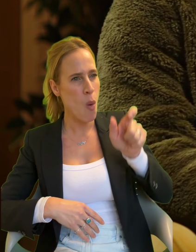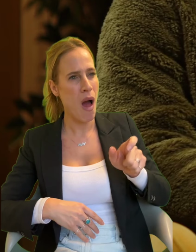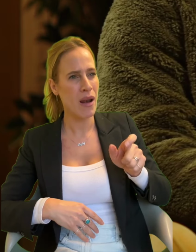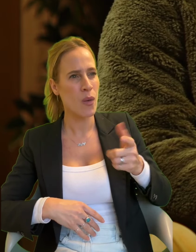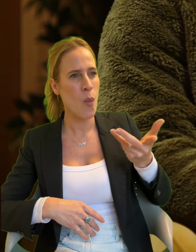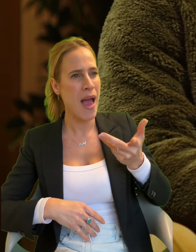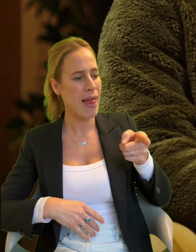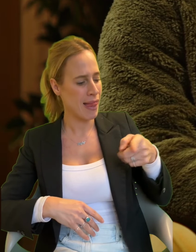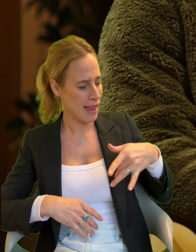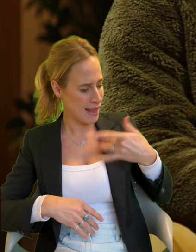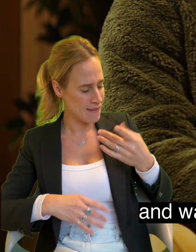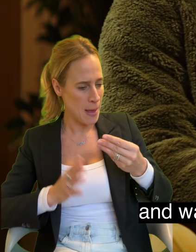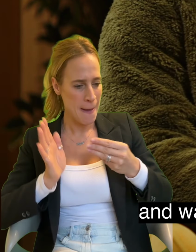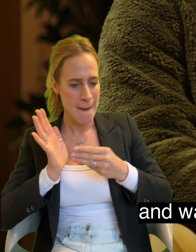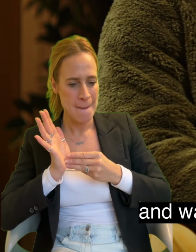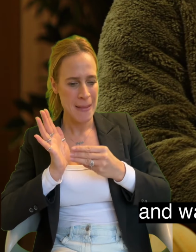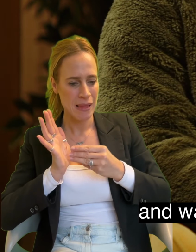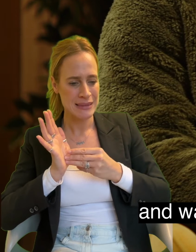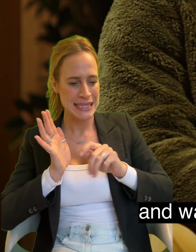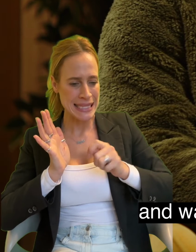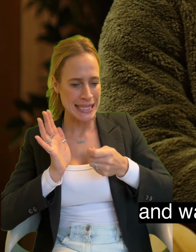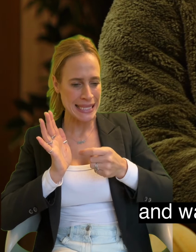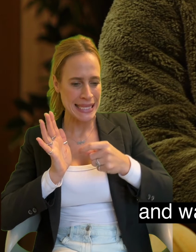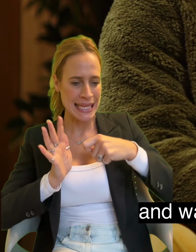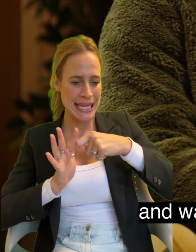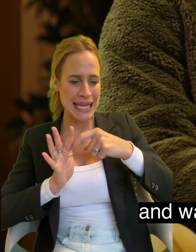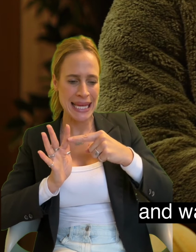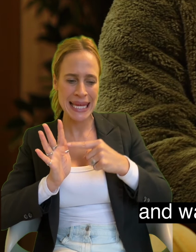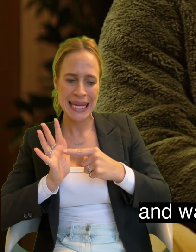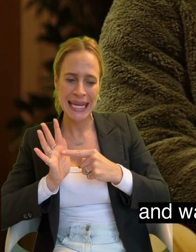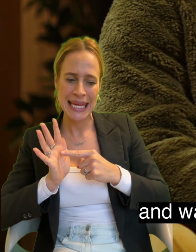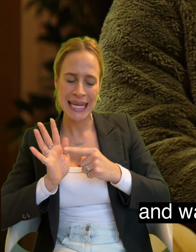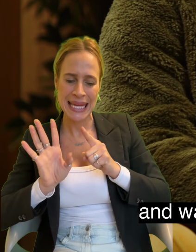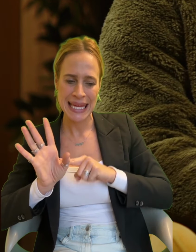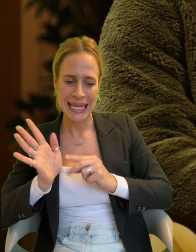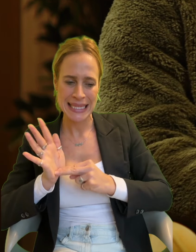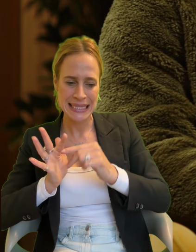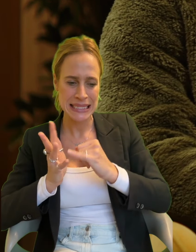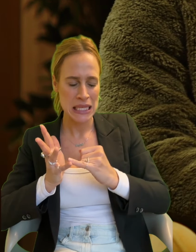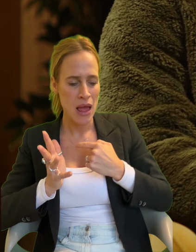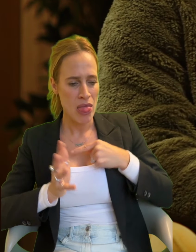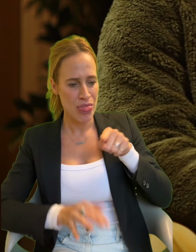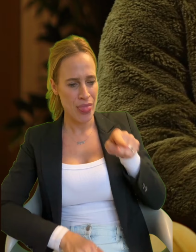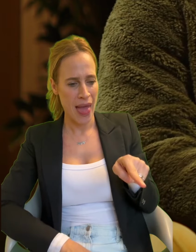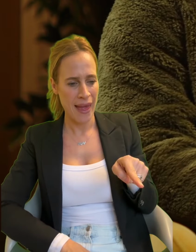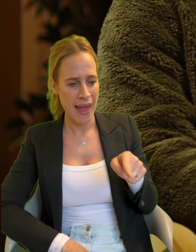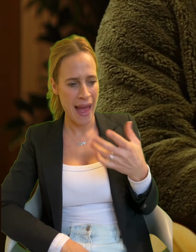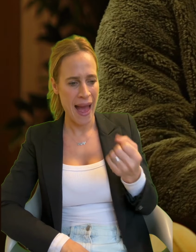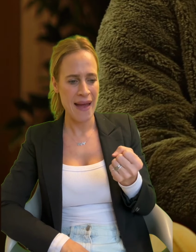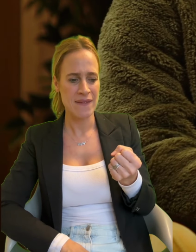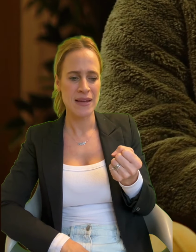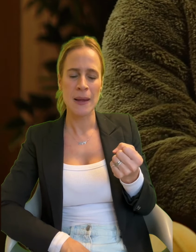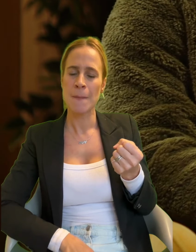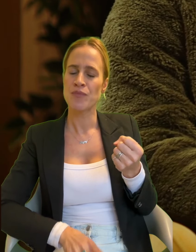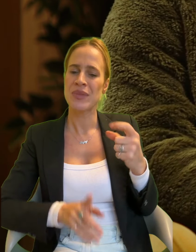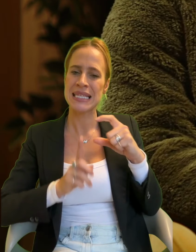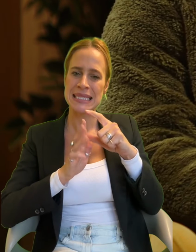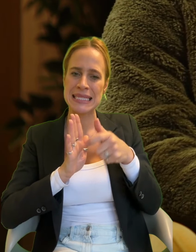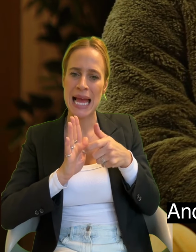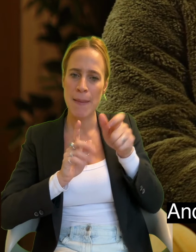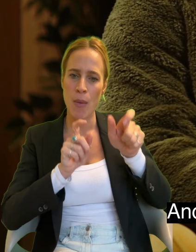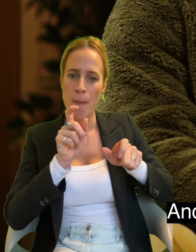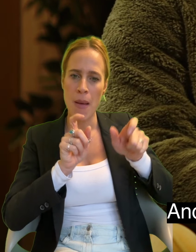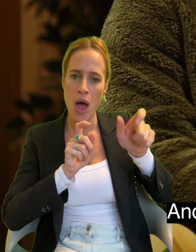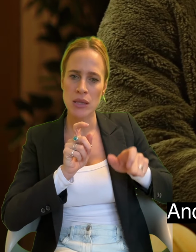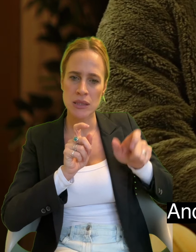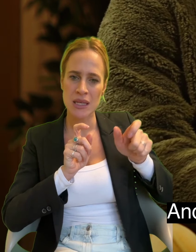Keynes, and saying, "Oh, I've got a disabled colleague at work. I'm struggling to bond. How do I speak to this person?"